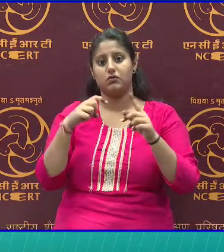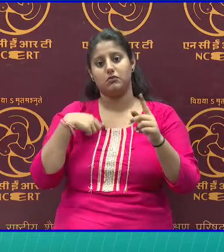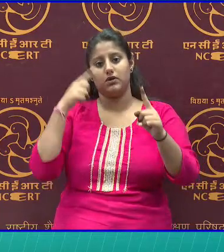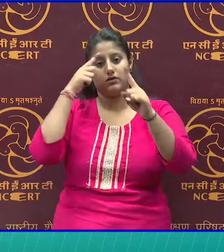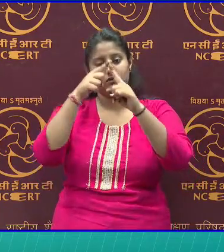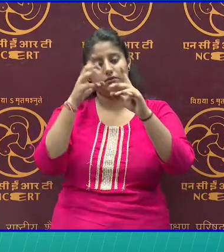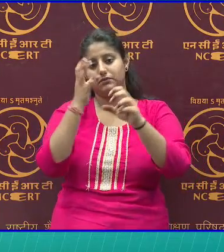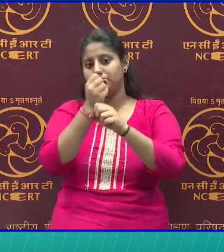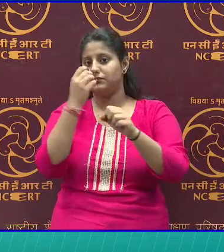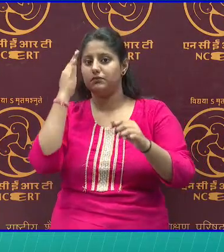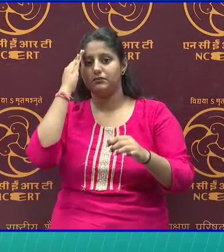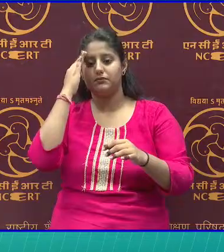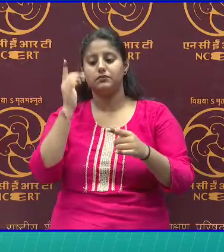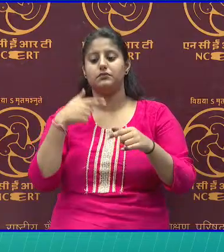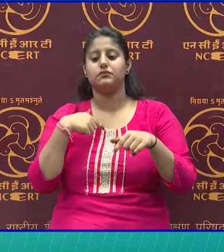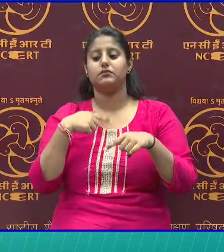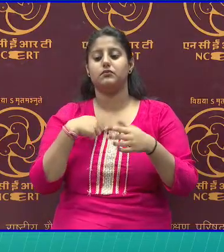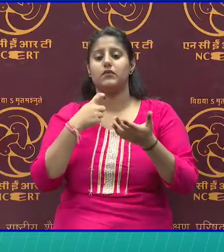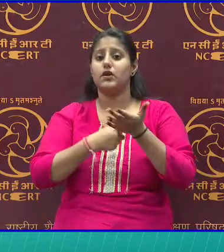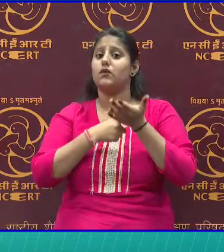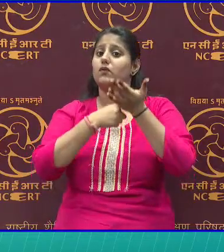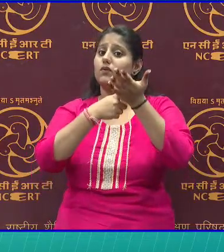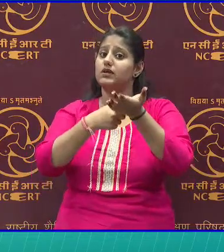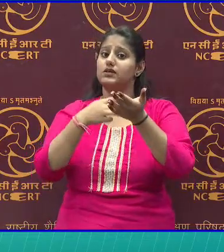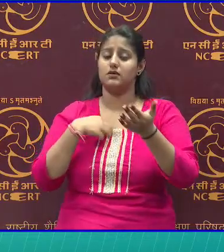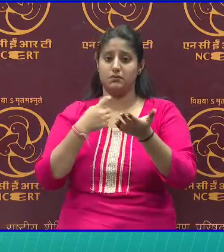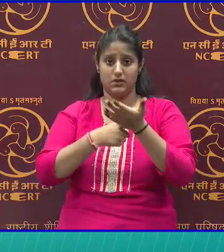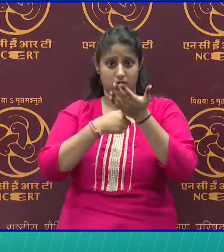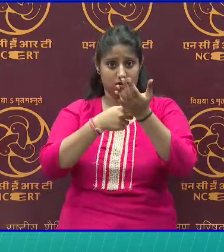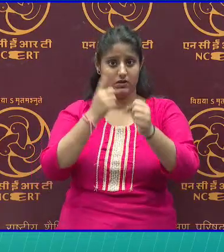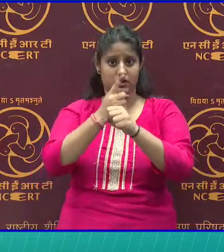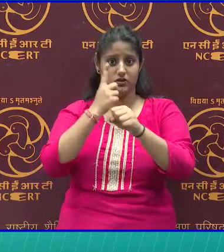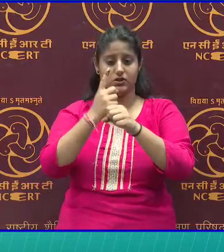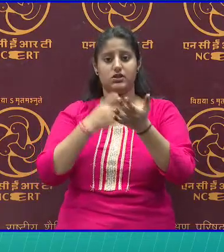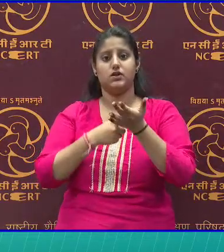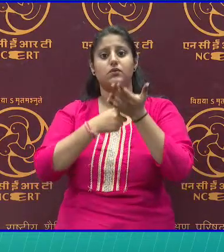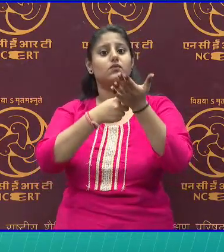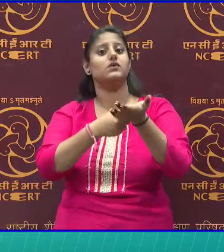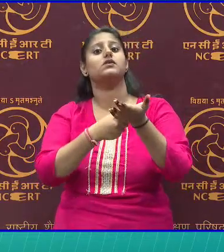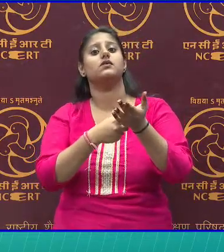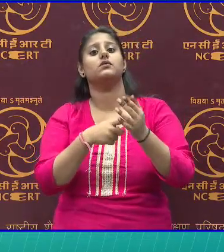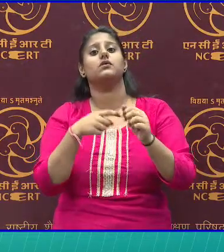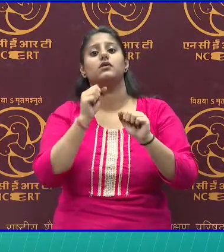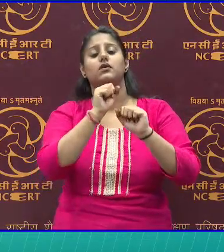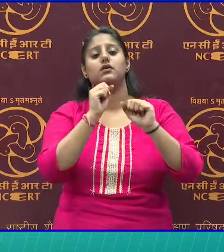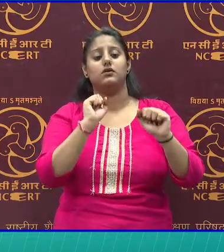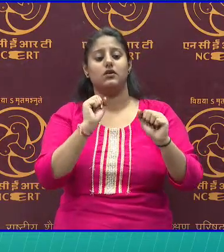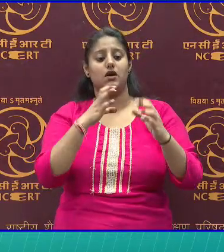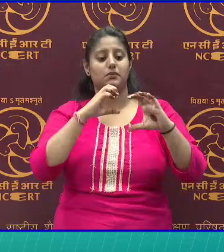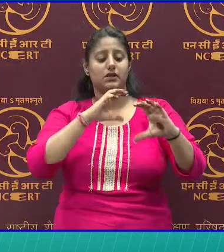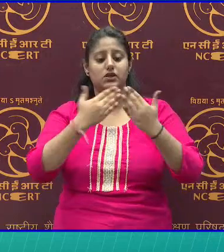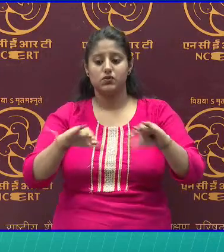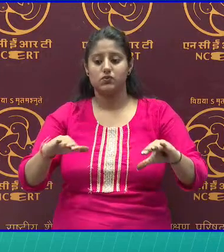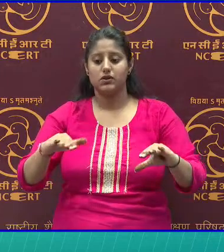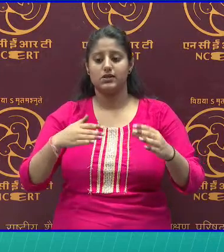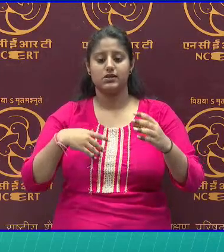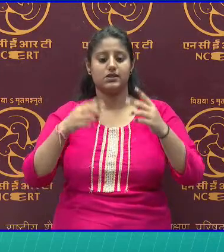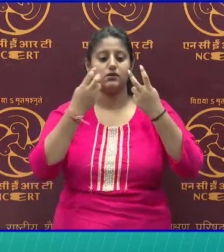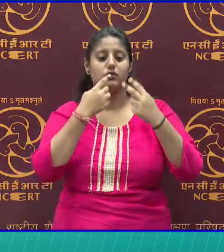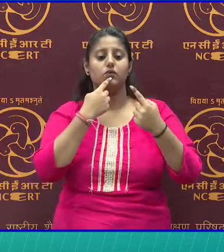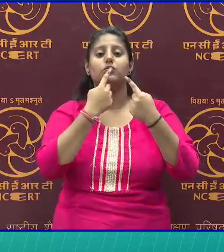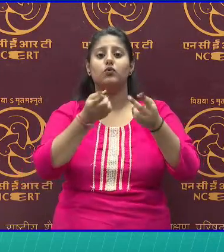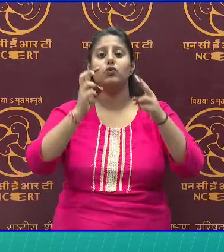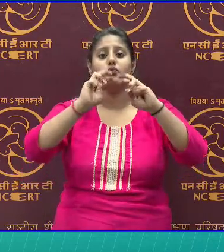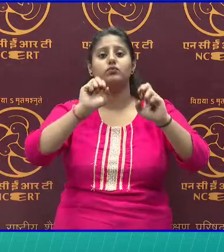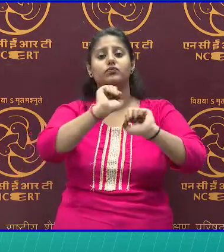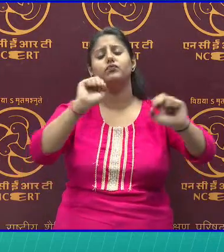or the vision. My request to the teachers that give space for children to explore and